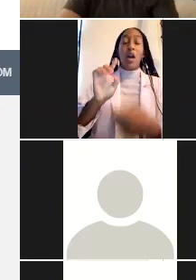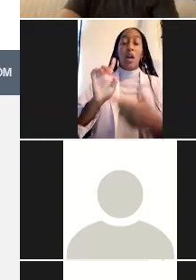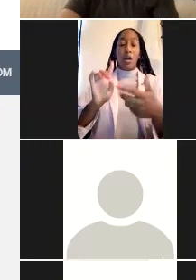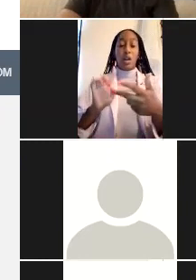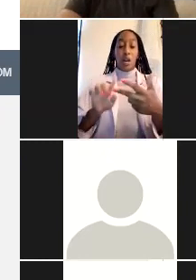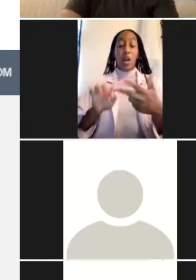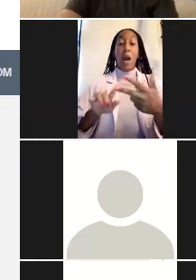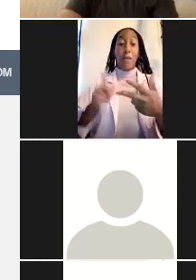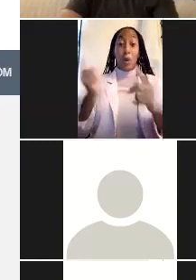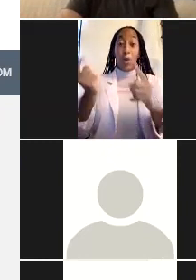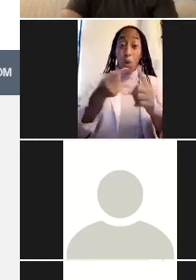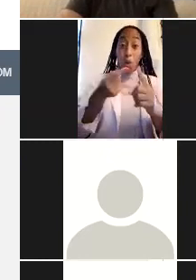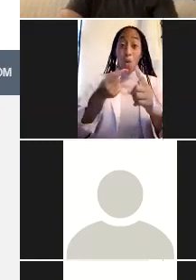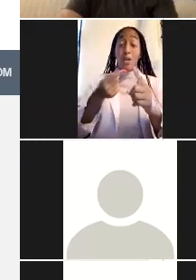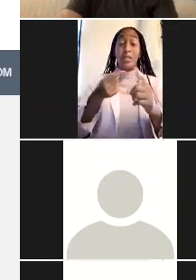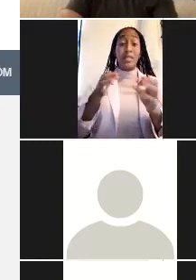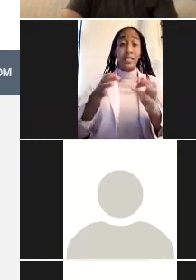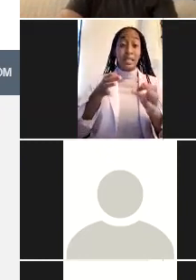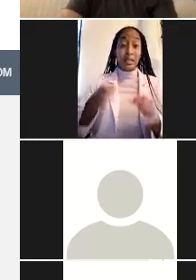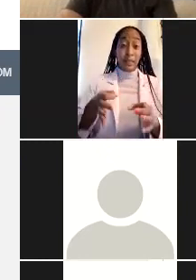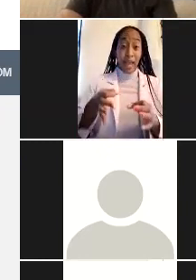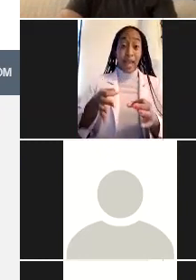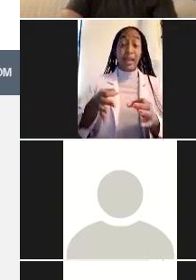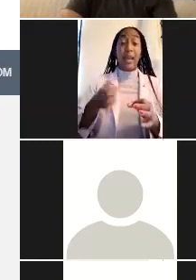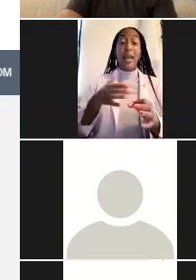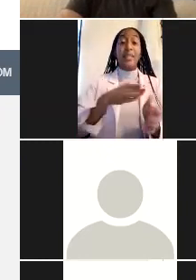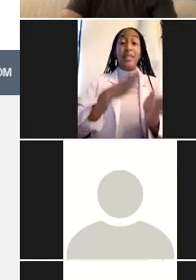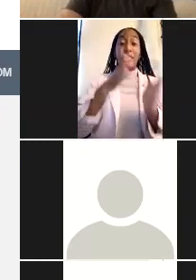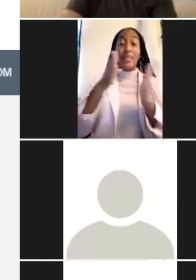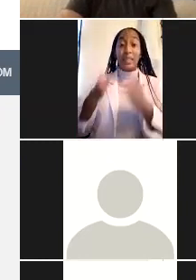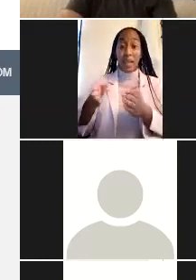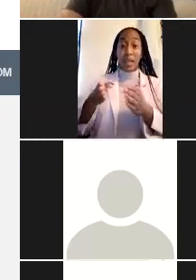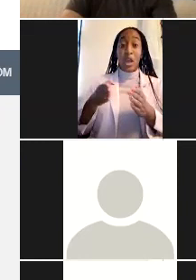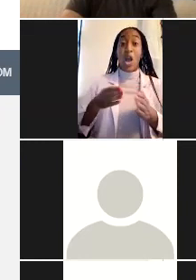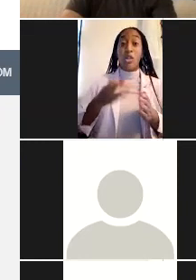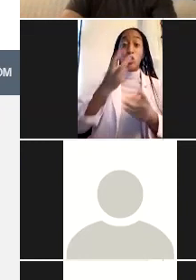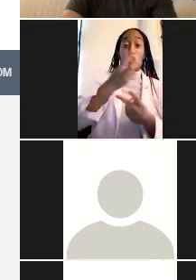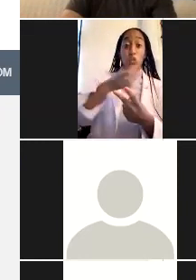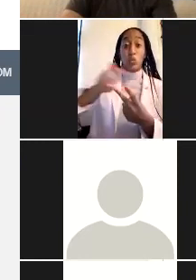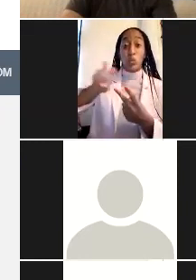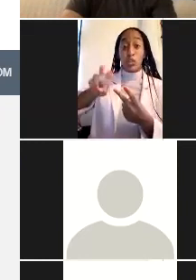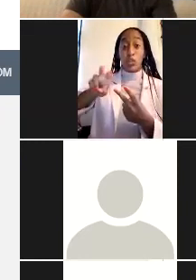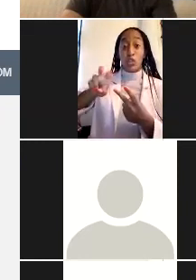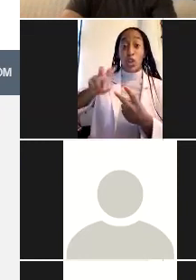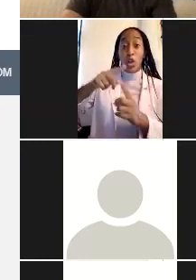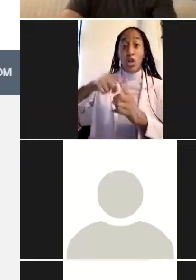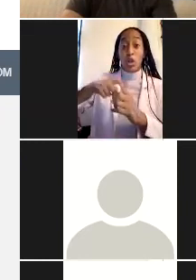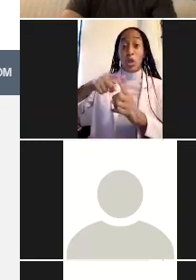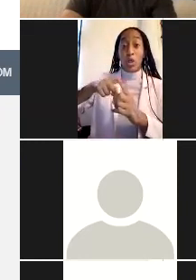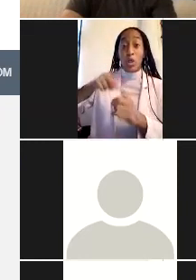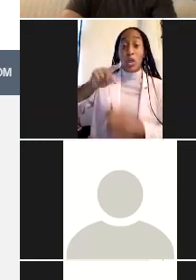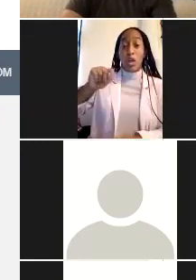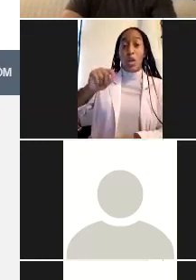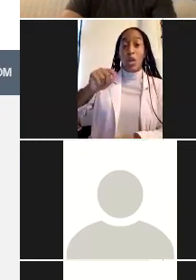material and cover that as well. I do recall that on Monday as well, I talked about the second bonus.